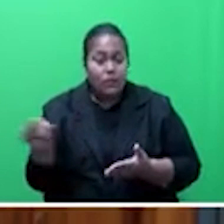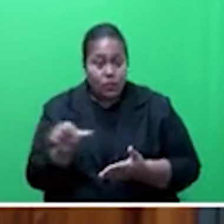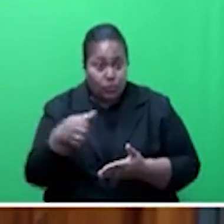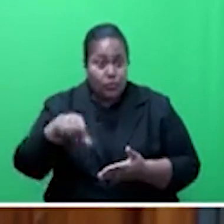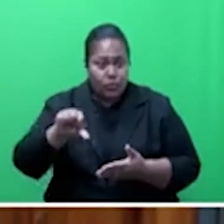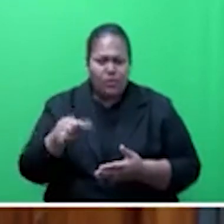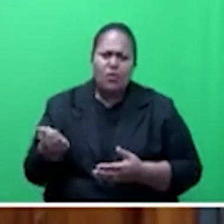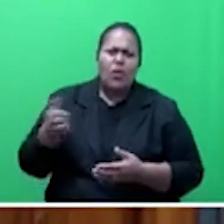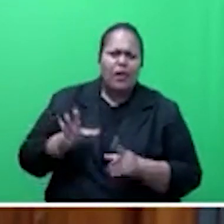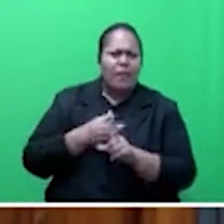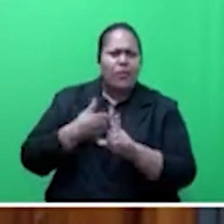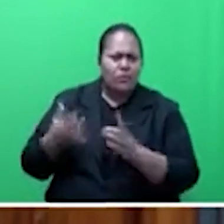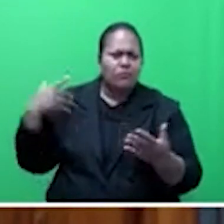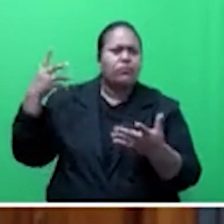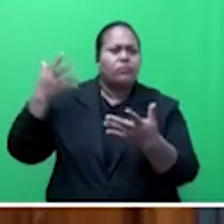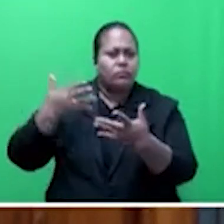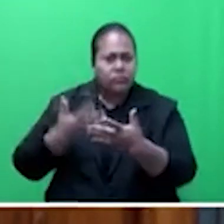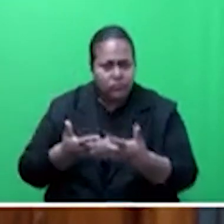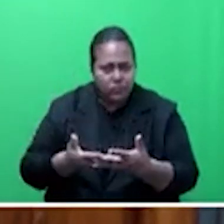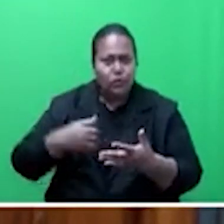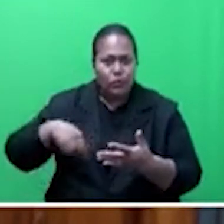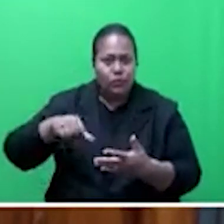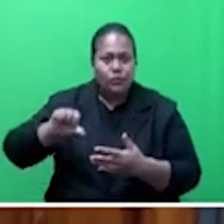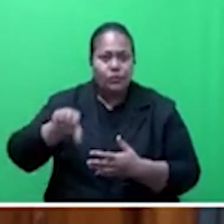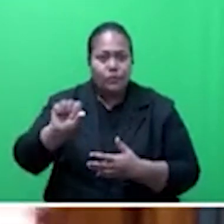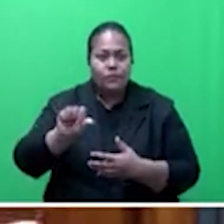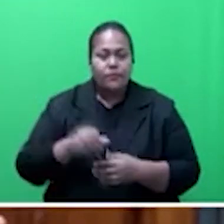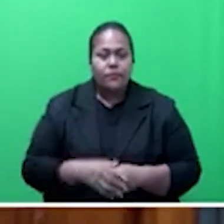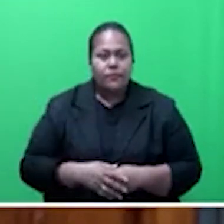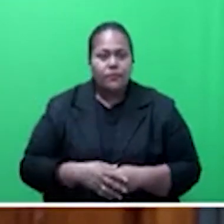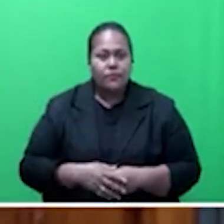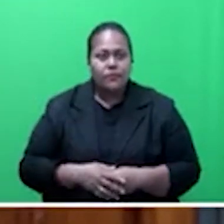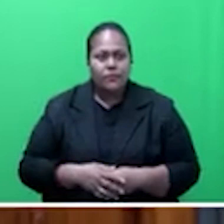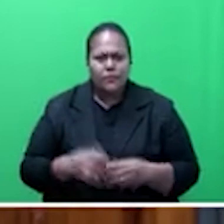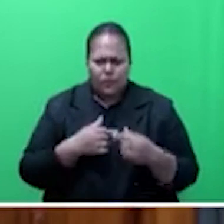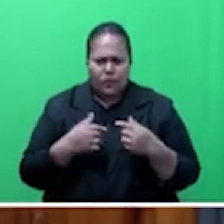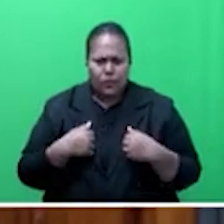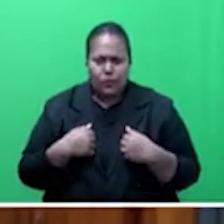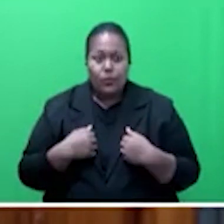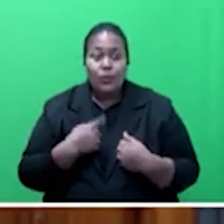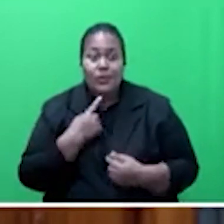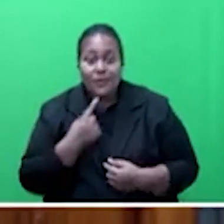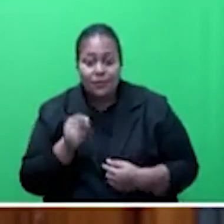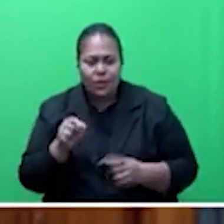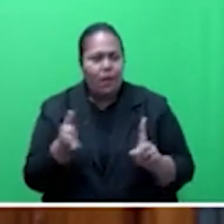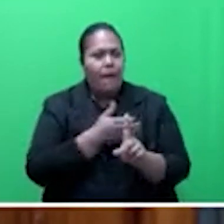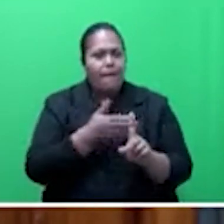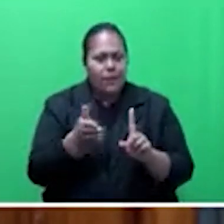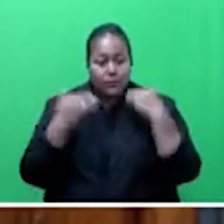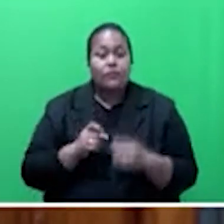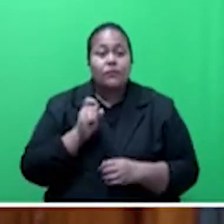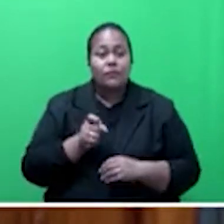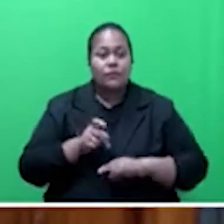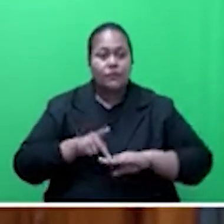it's already been used so many times before that we call it as an abuse of the parliamentary process. That is why if